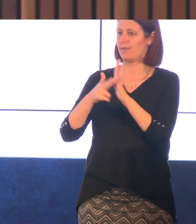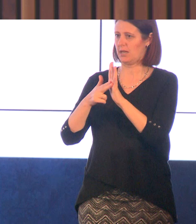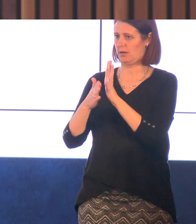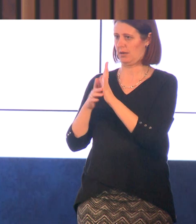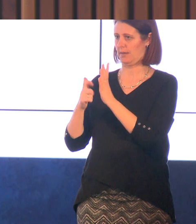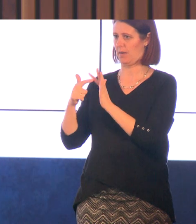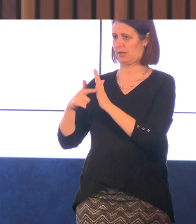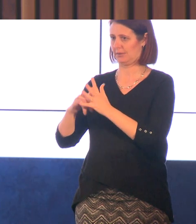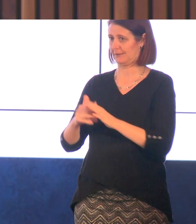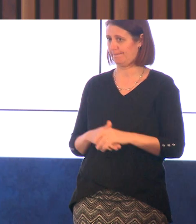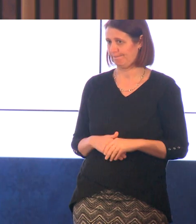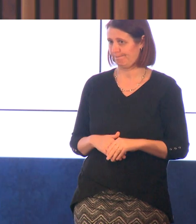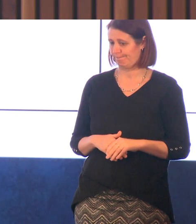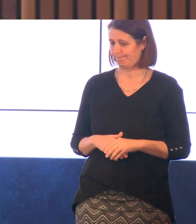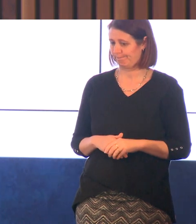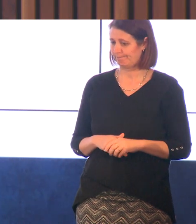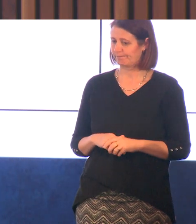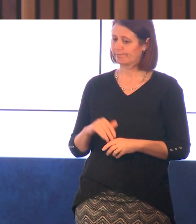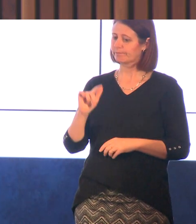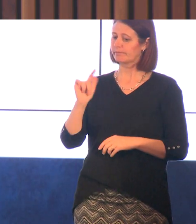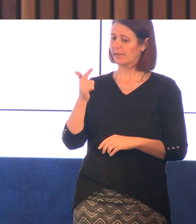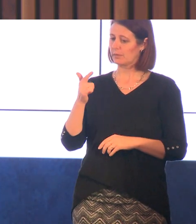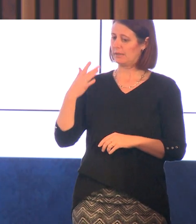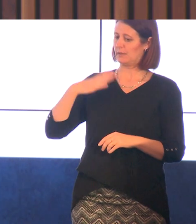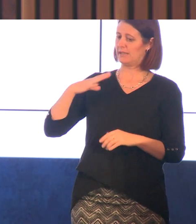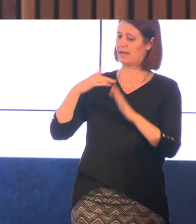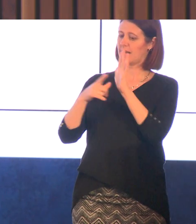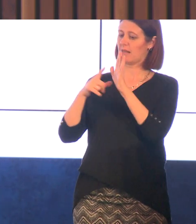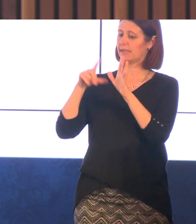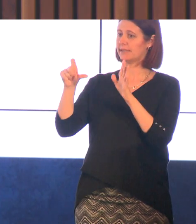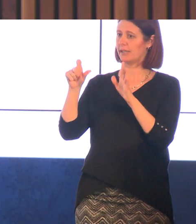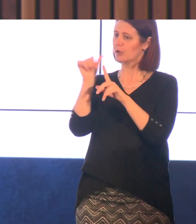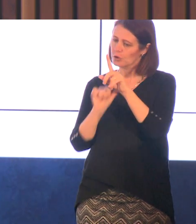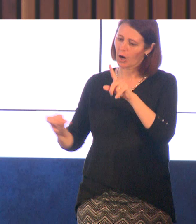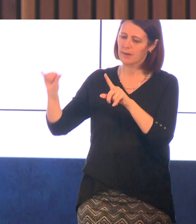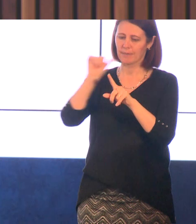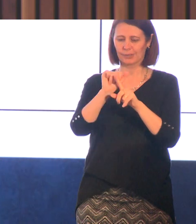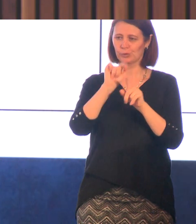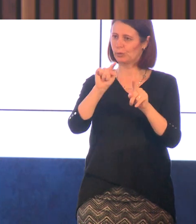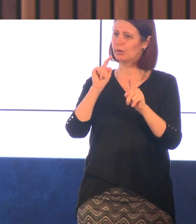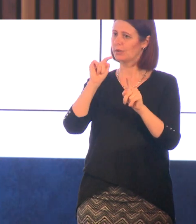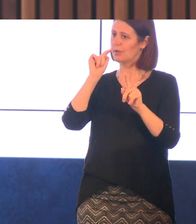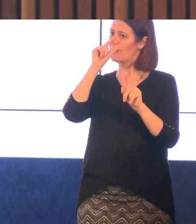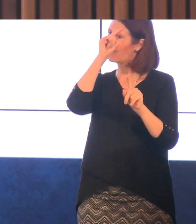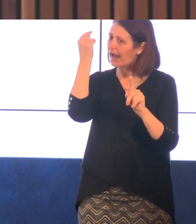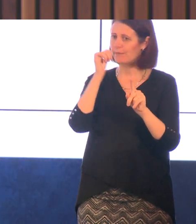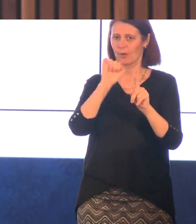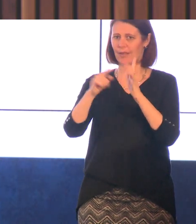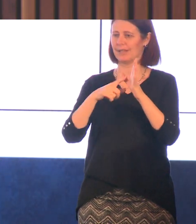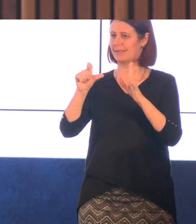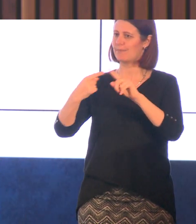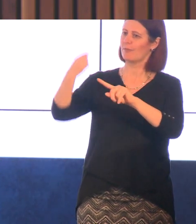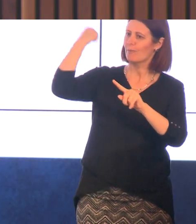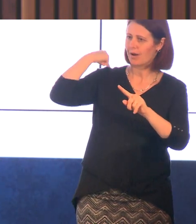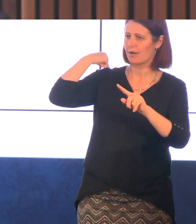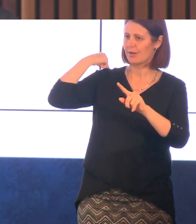The seventh thing that we need local area coordination to go back to what it was always intended to be,